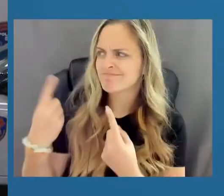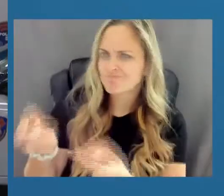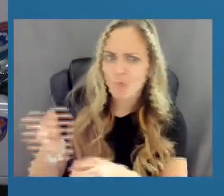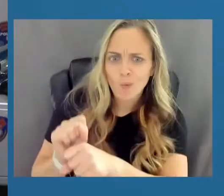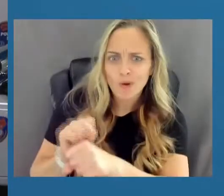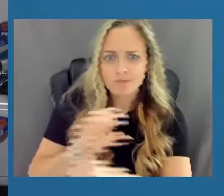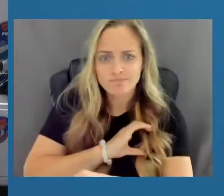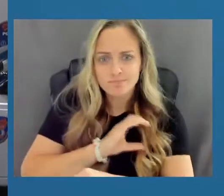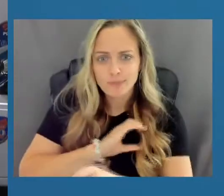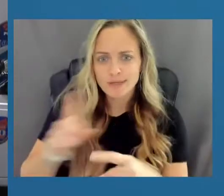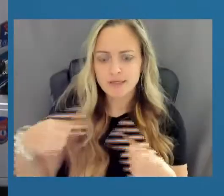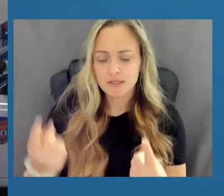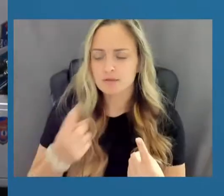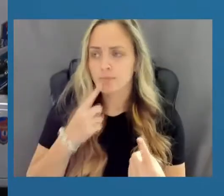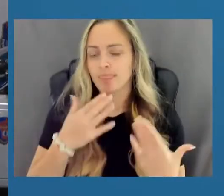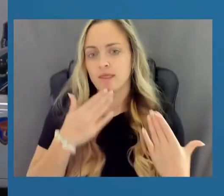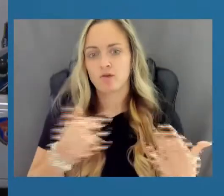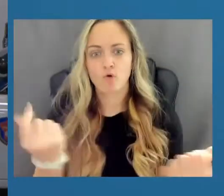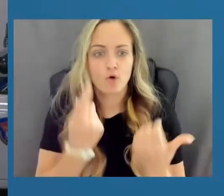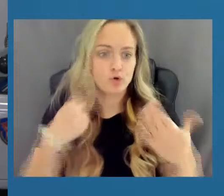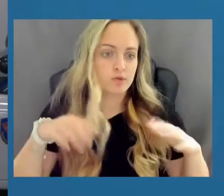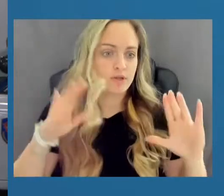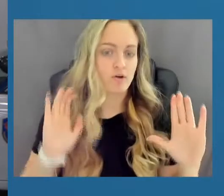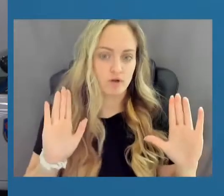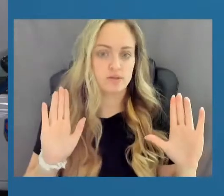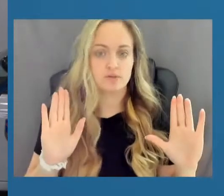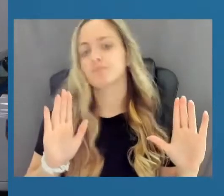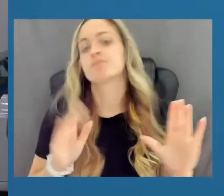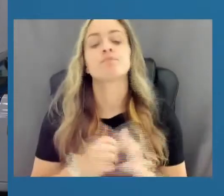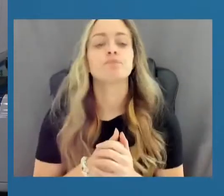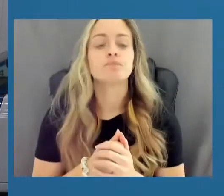the sacrifices you make. Yesterday I had a chance to speak to